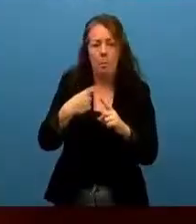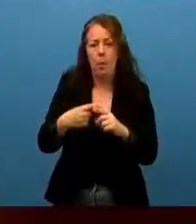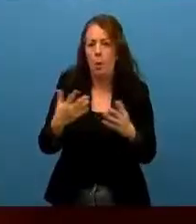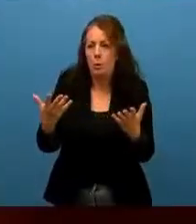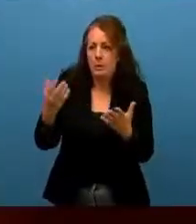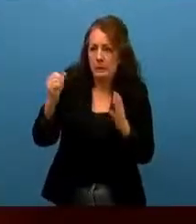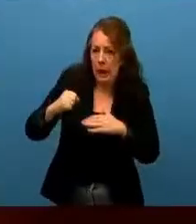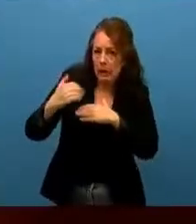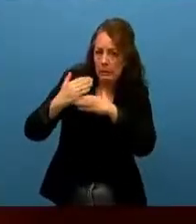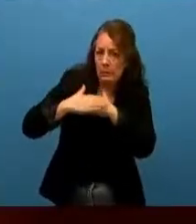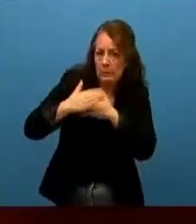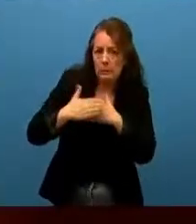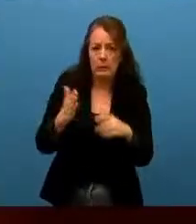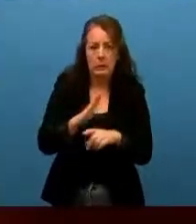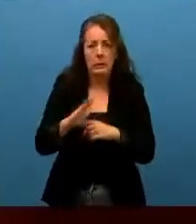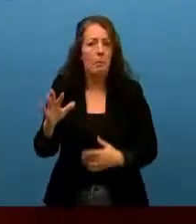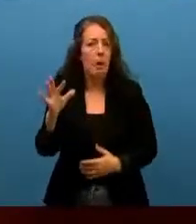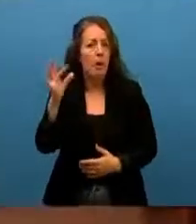meetings? Thank you.